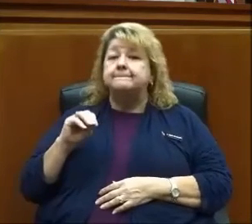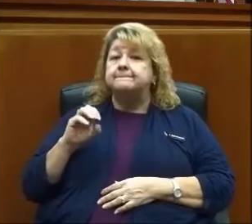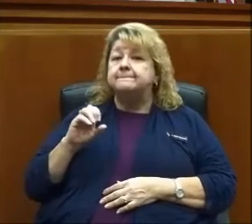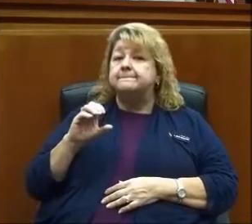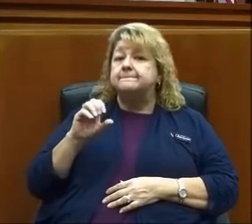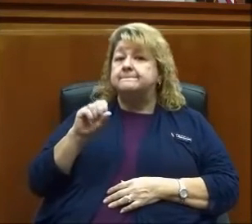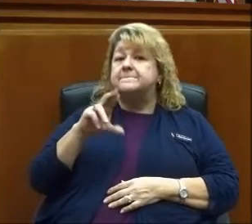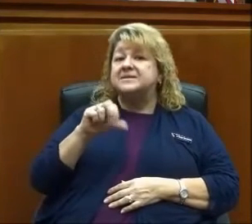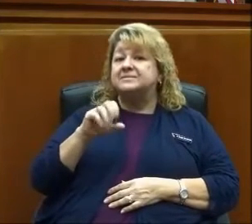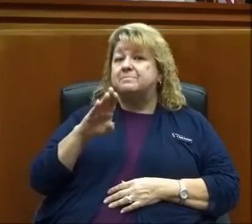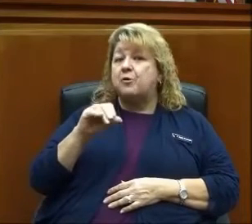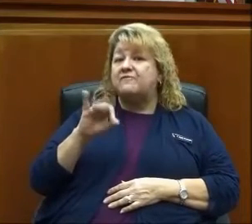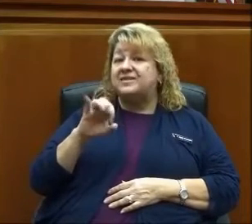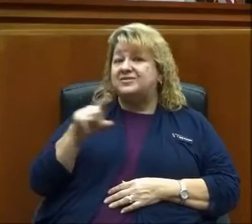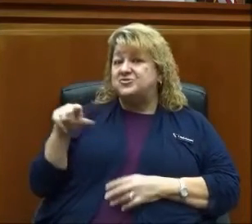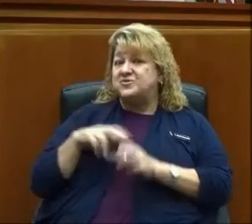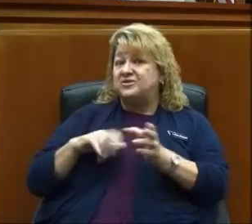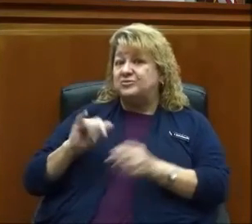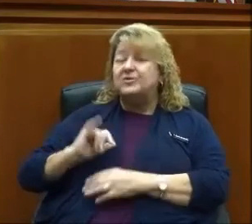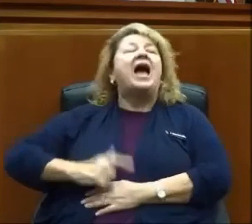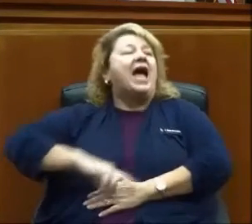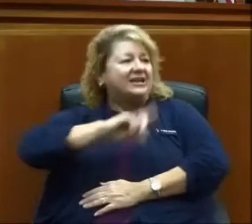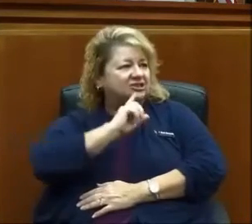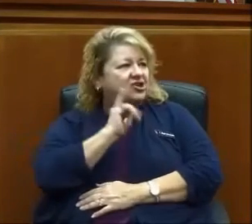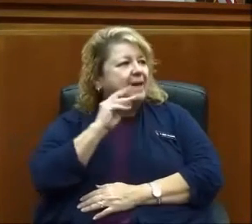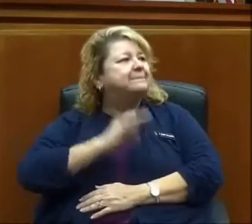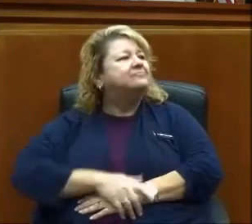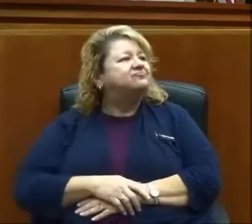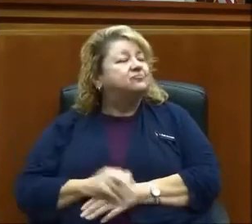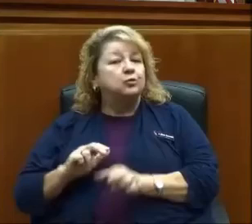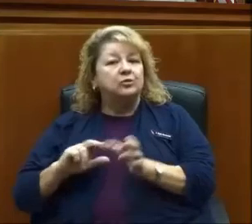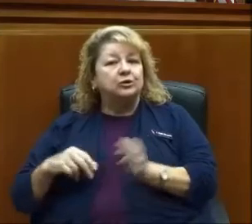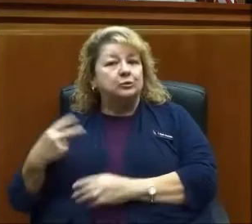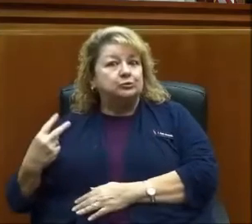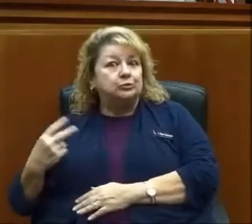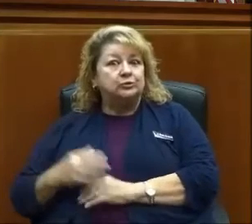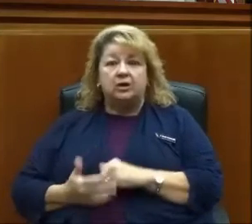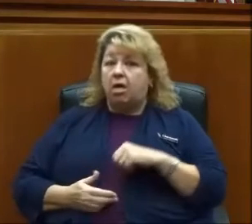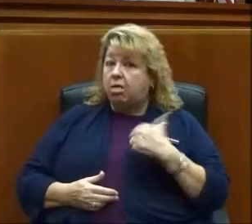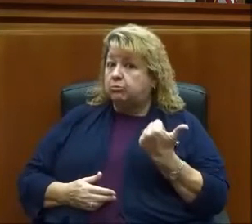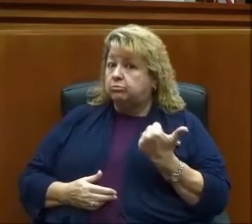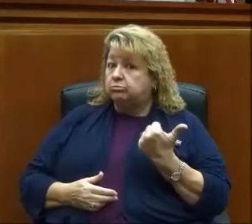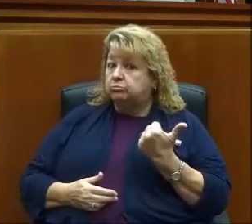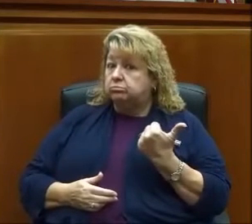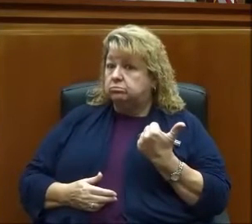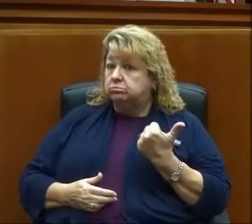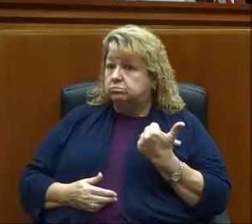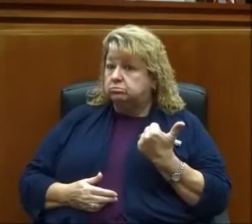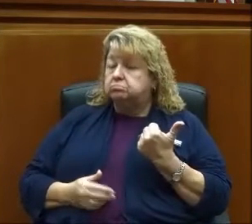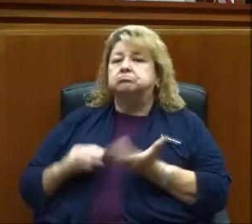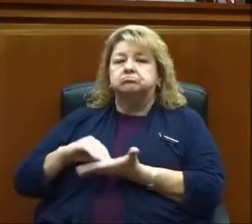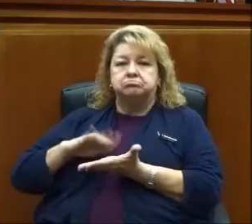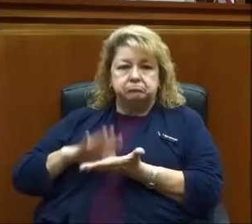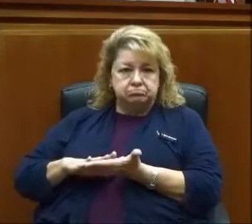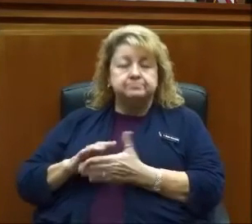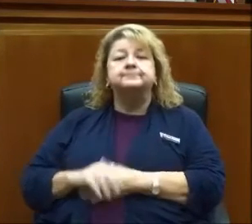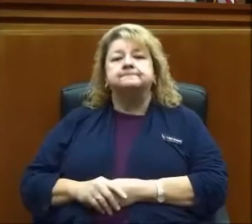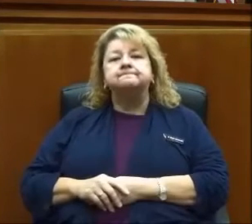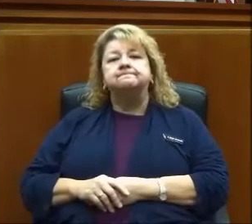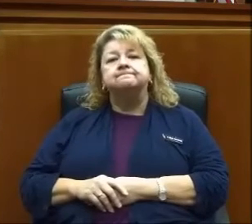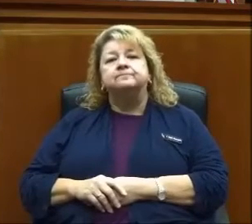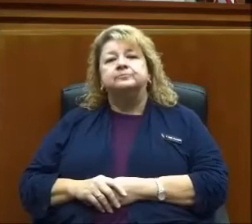am. Okay. Any other recusals? The staff notes that. Thank